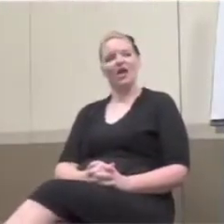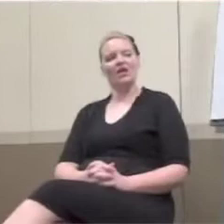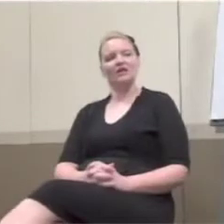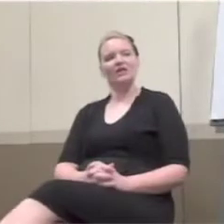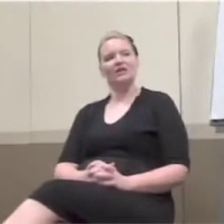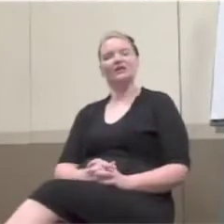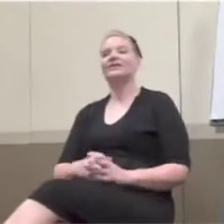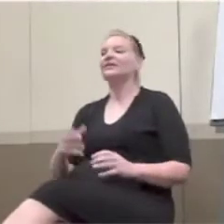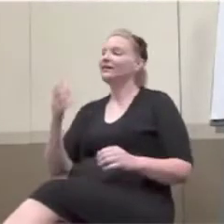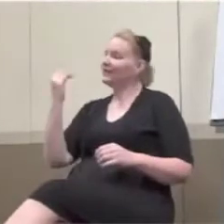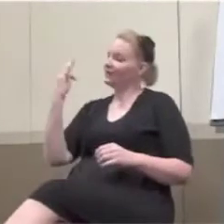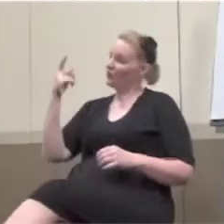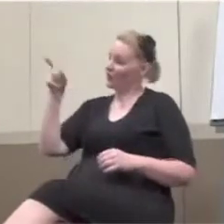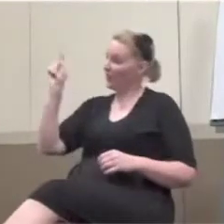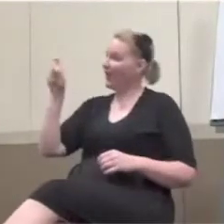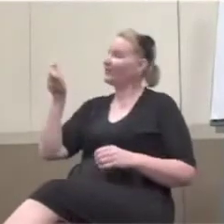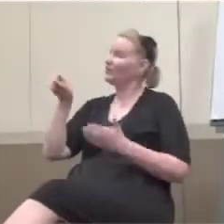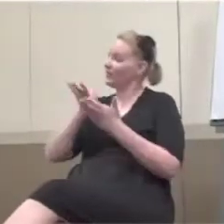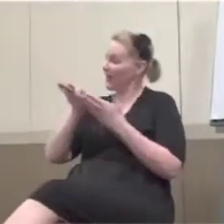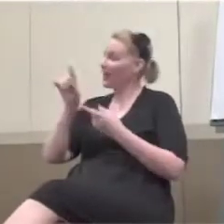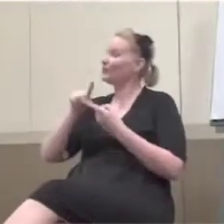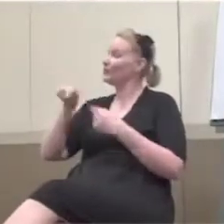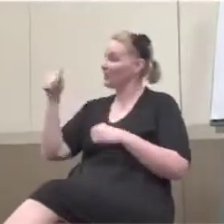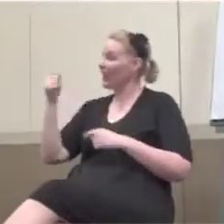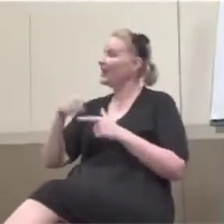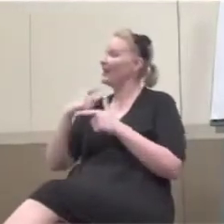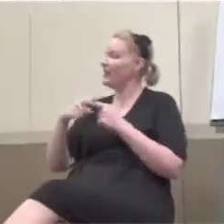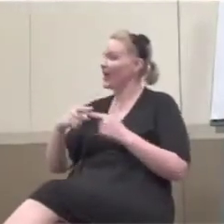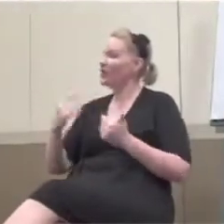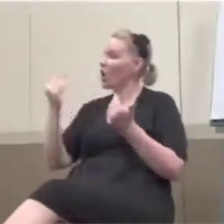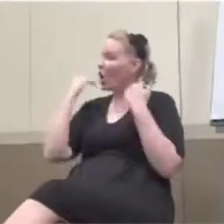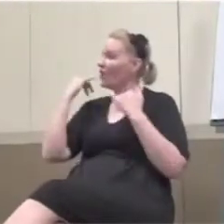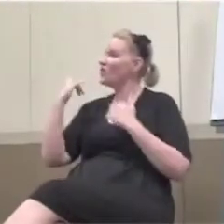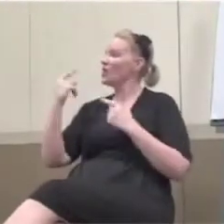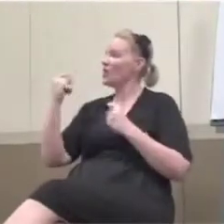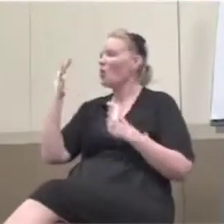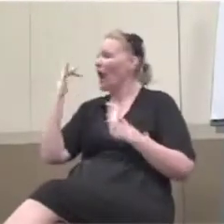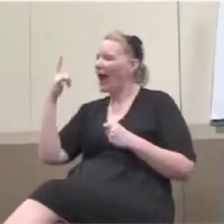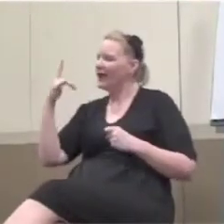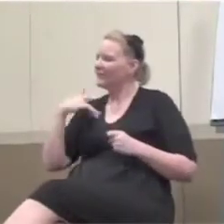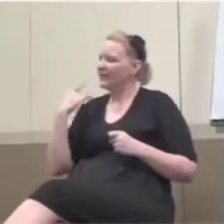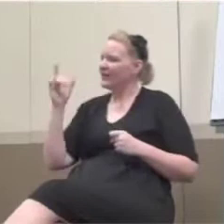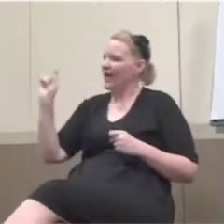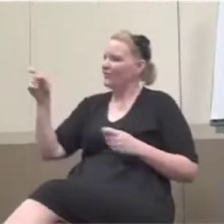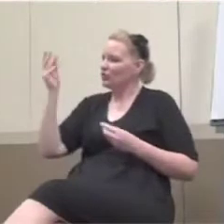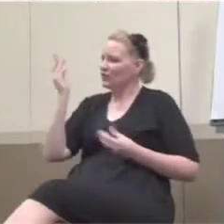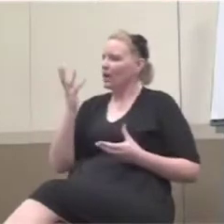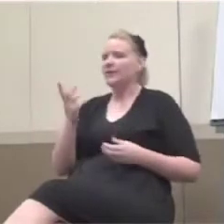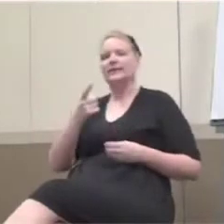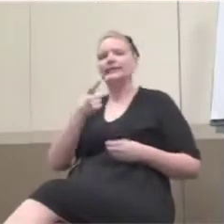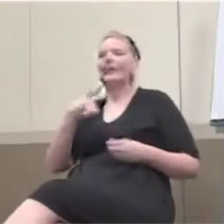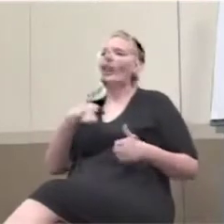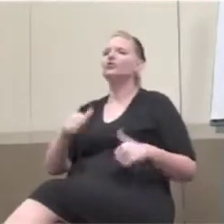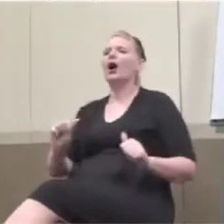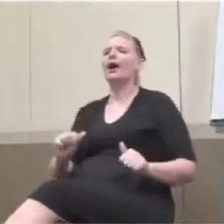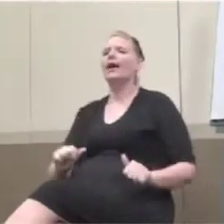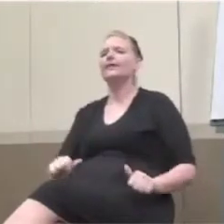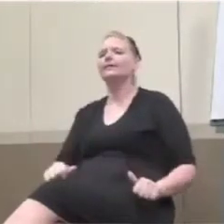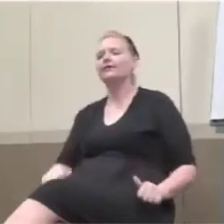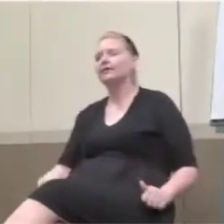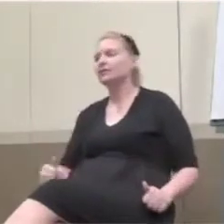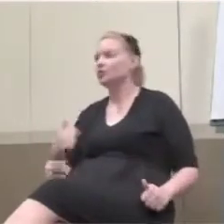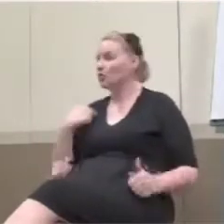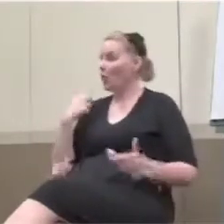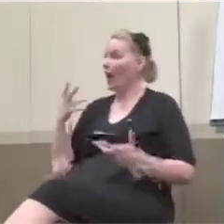if you had to count to 10 and you kind of got over it, then why do you really need to say that? Because I tried. So all I wanted him